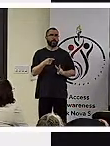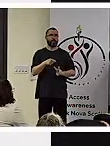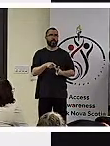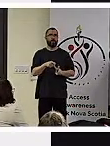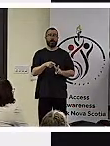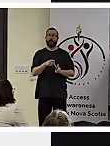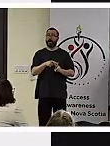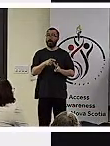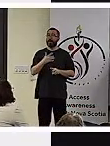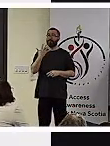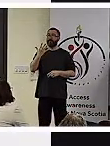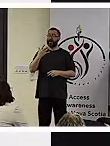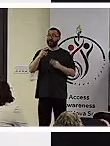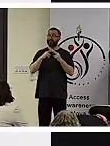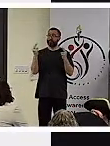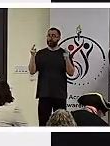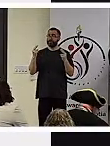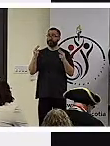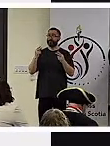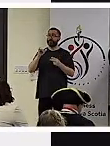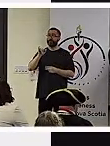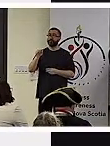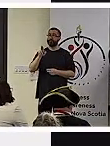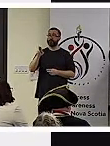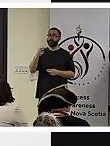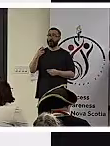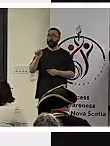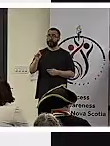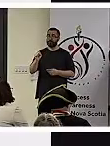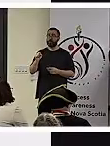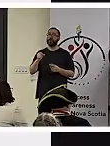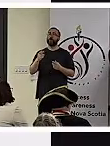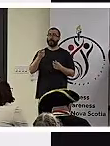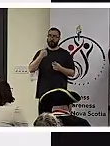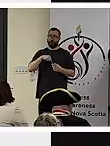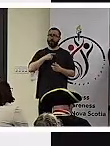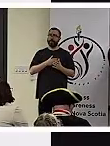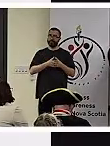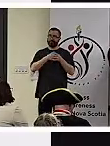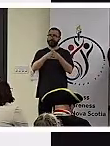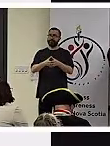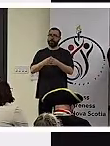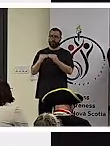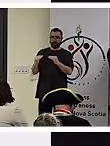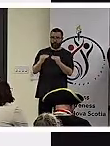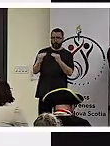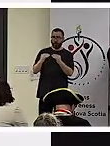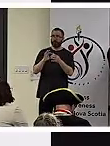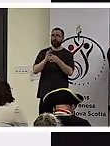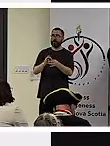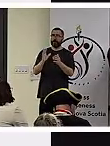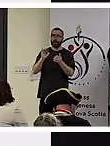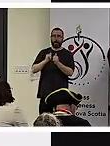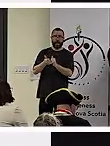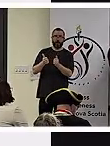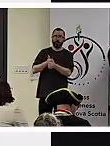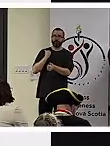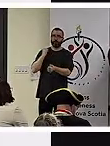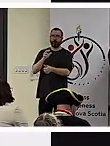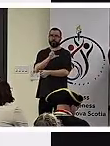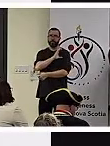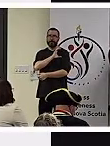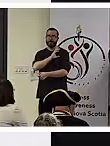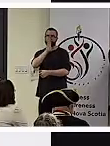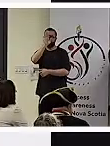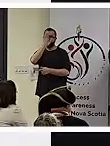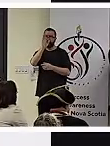Five Bridges Junior High, where me and Rafi taught different students in different classrooms about crime prevention and abuse prevention. So basically what